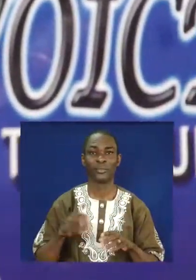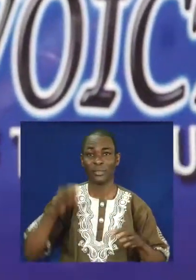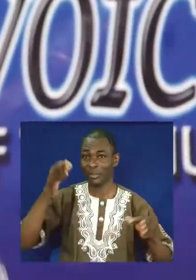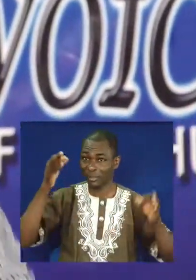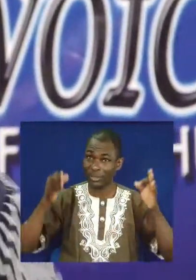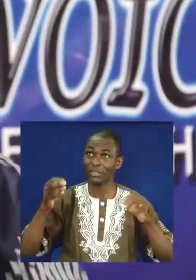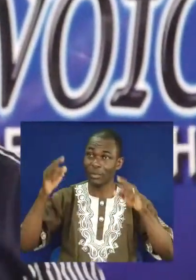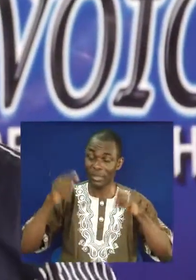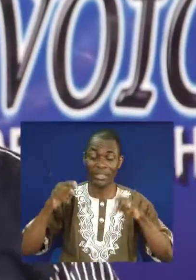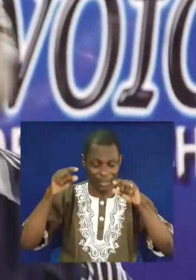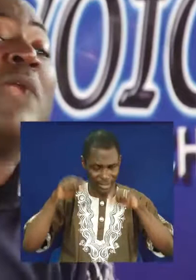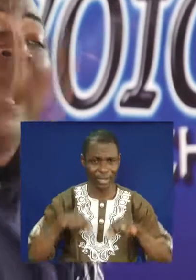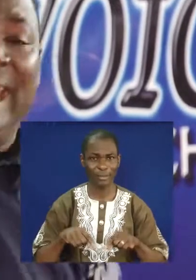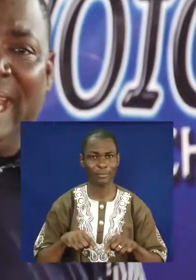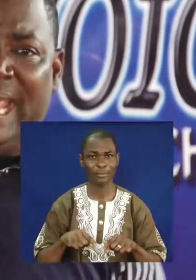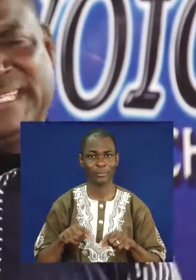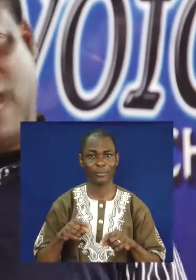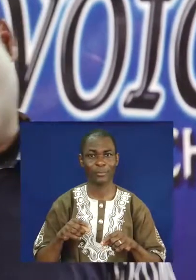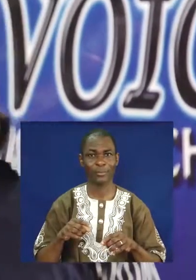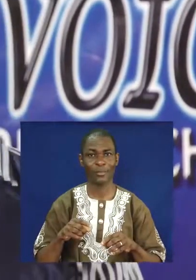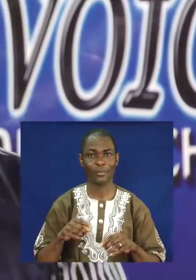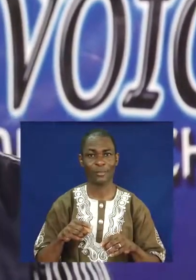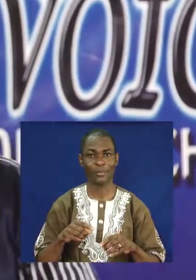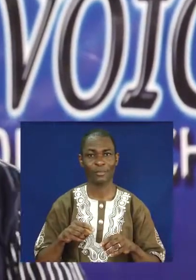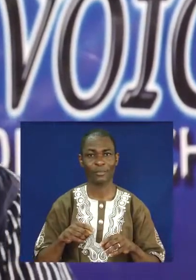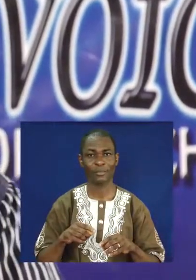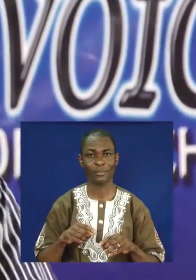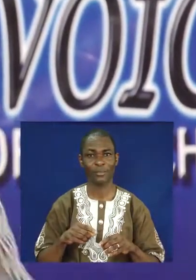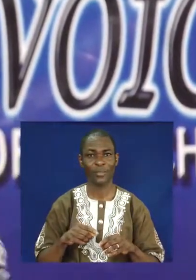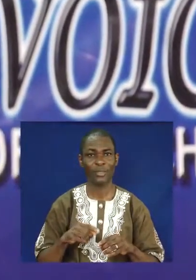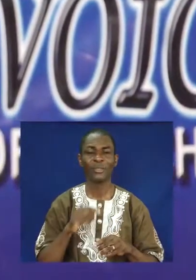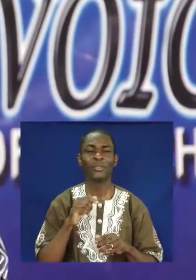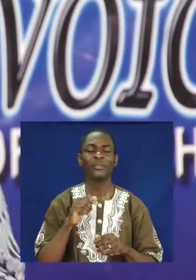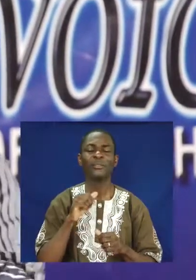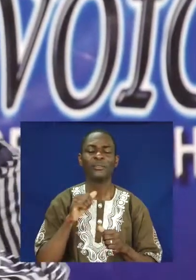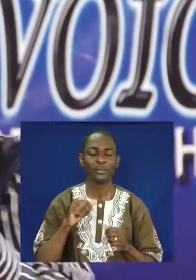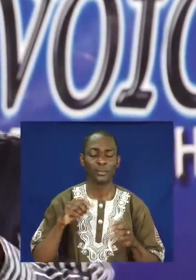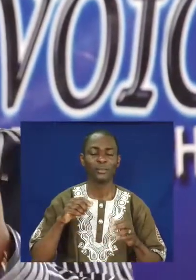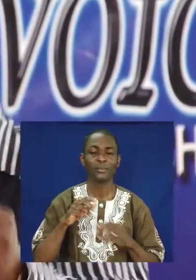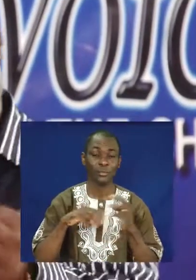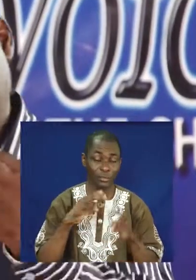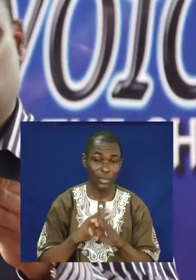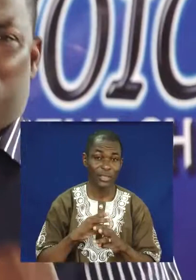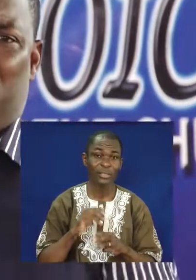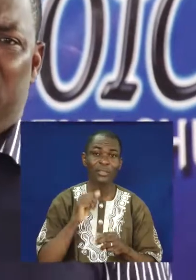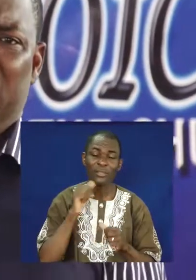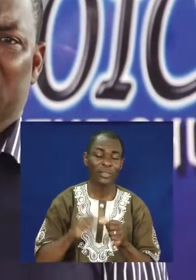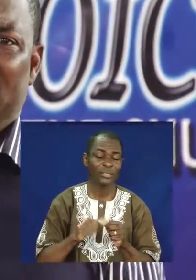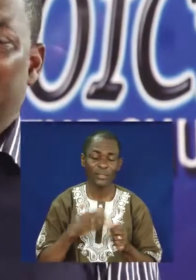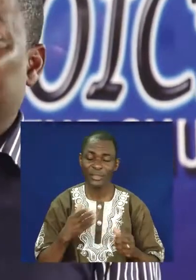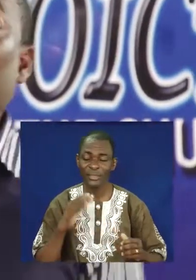bebu akonta wo bu akonta se nwonwona te sa nwonmo na dia ba kwa me bai eyi me tan o man mu abahunu